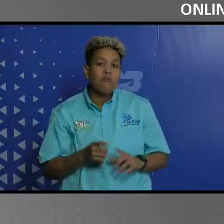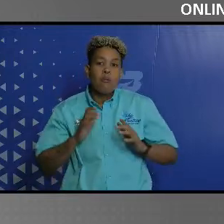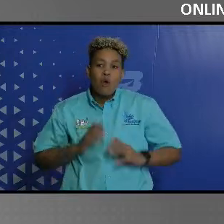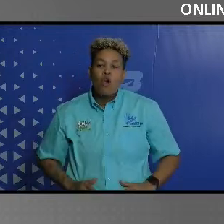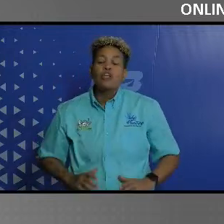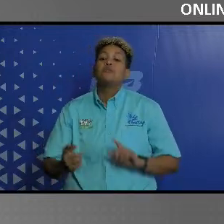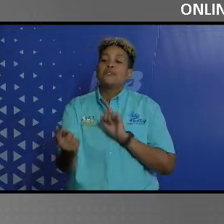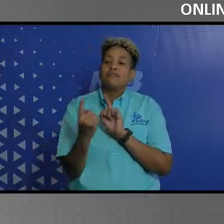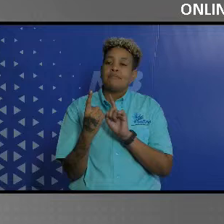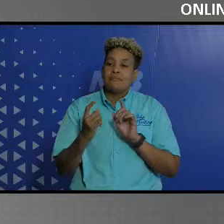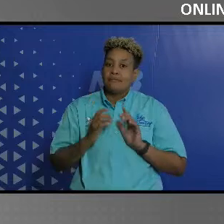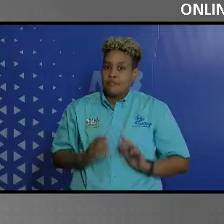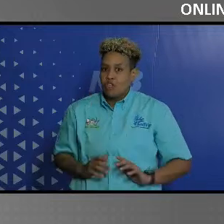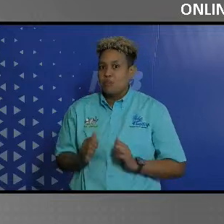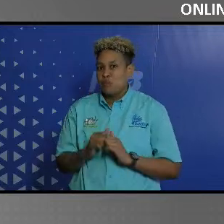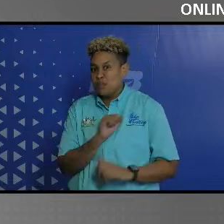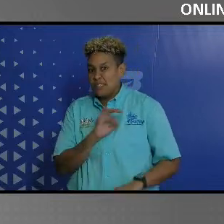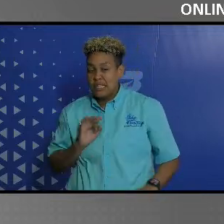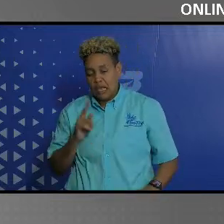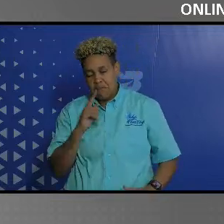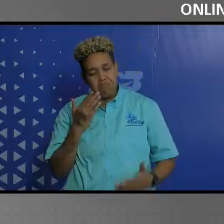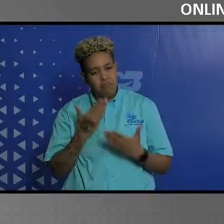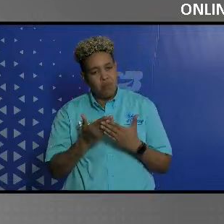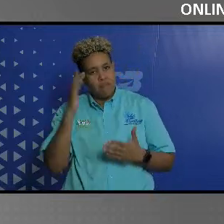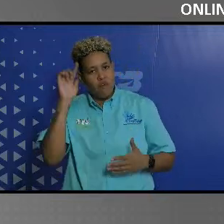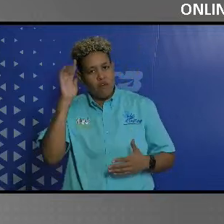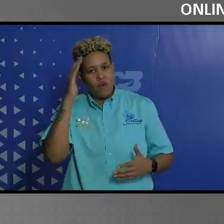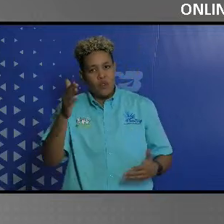the employee perspective, I think we bode well for the future.